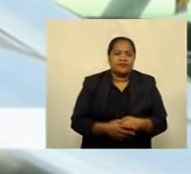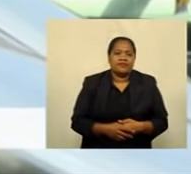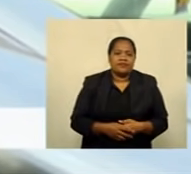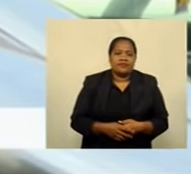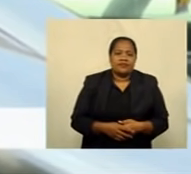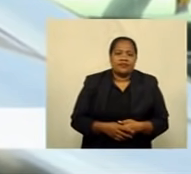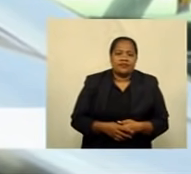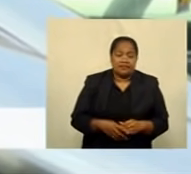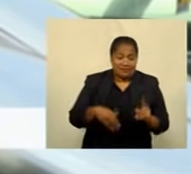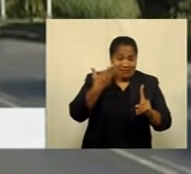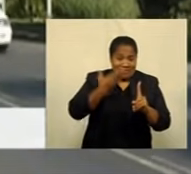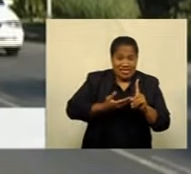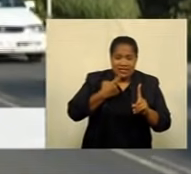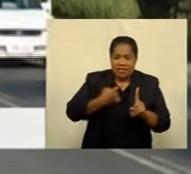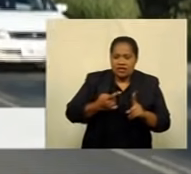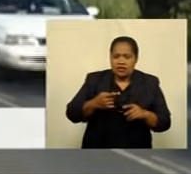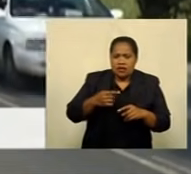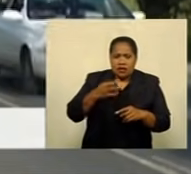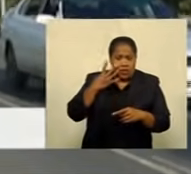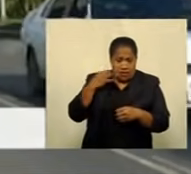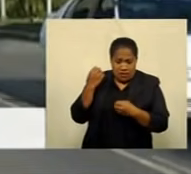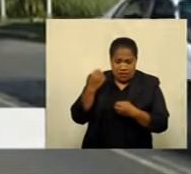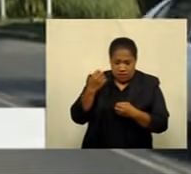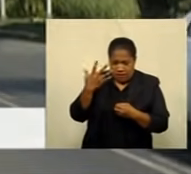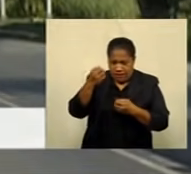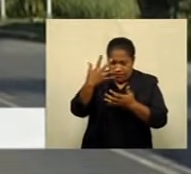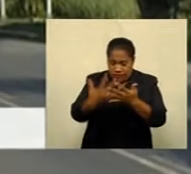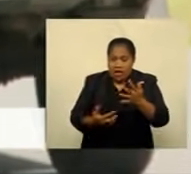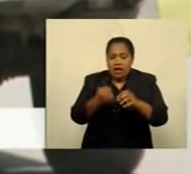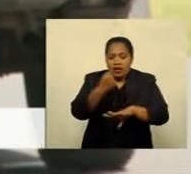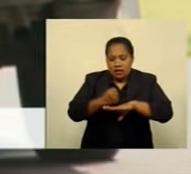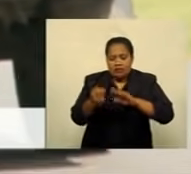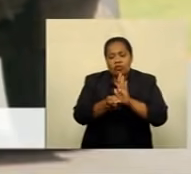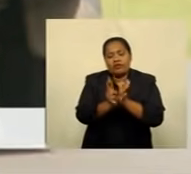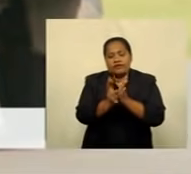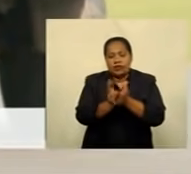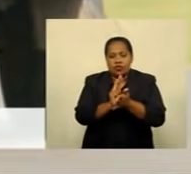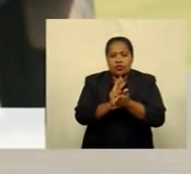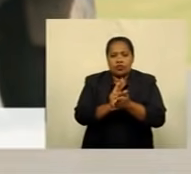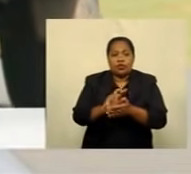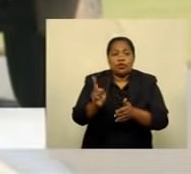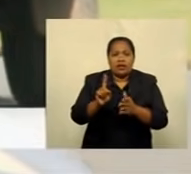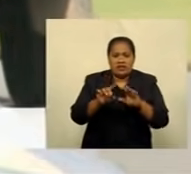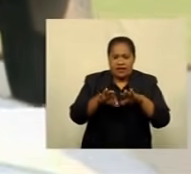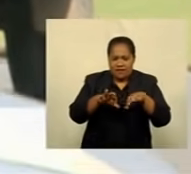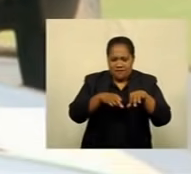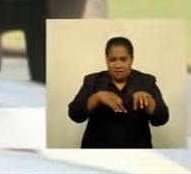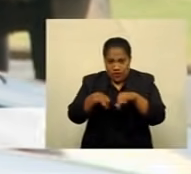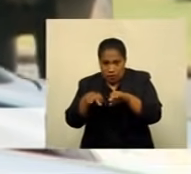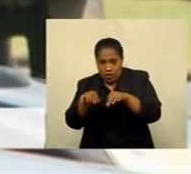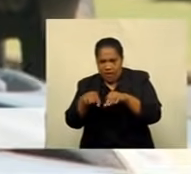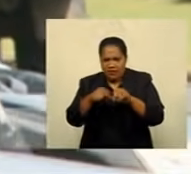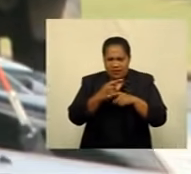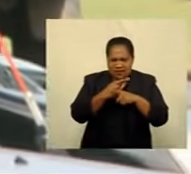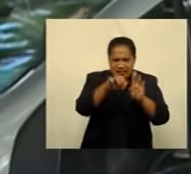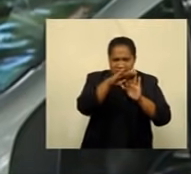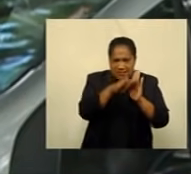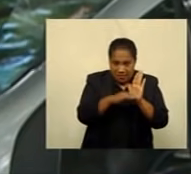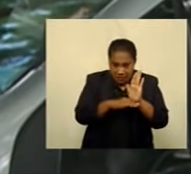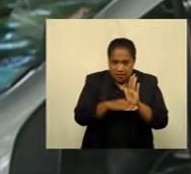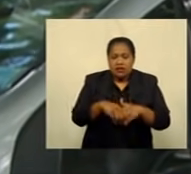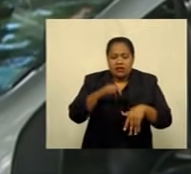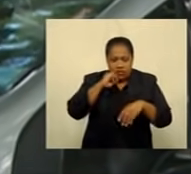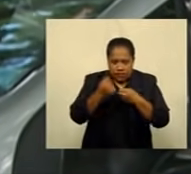this, stated that the government has reviewed the current taxi operations framework and will roll out a new system